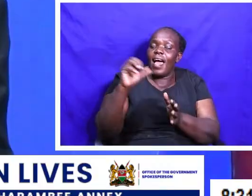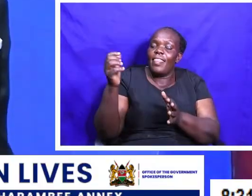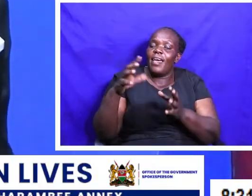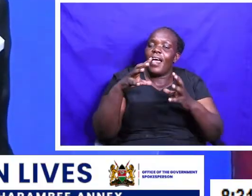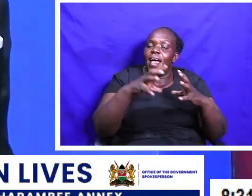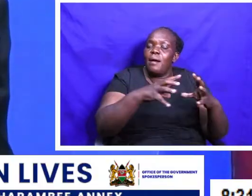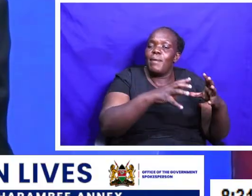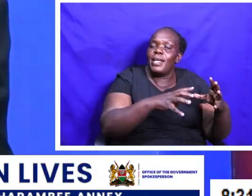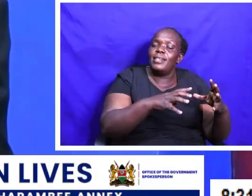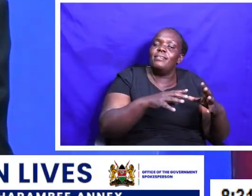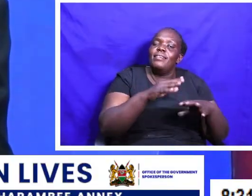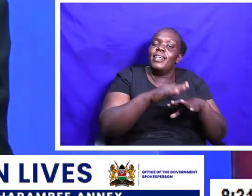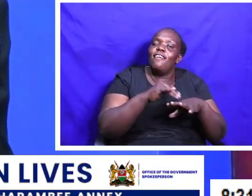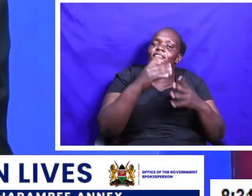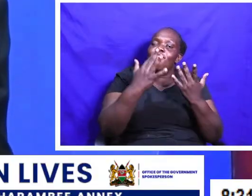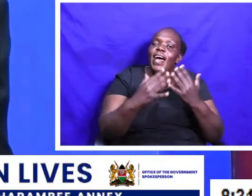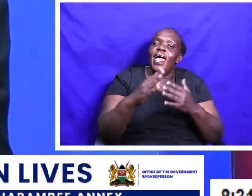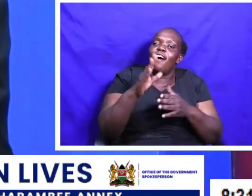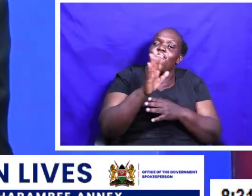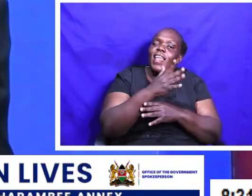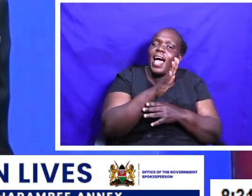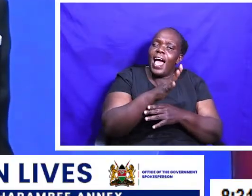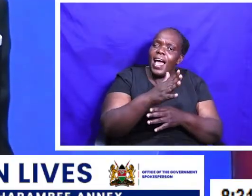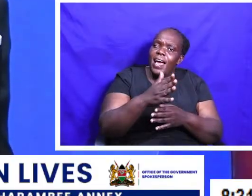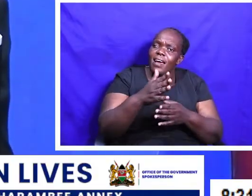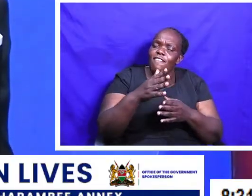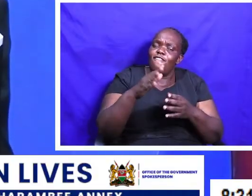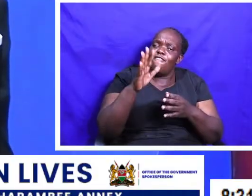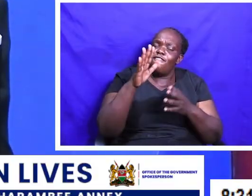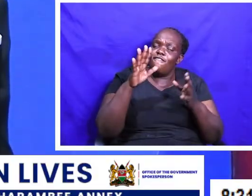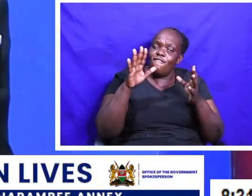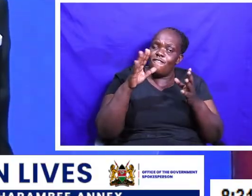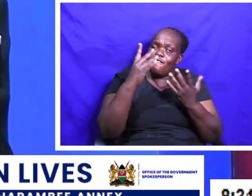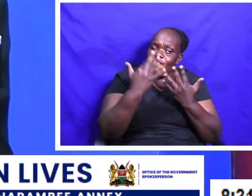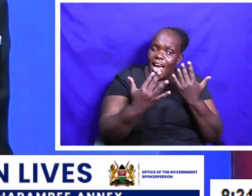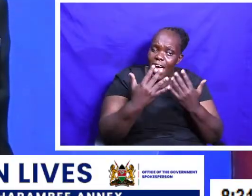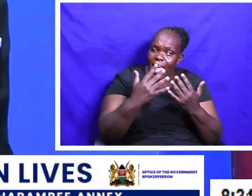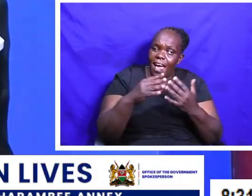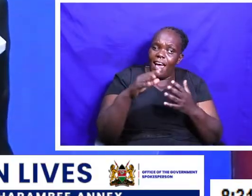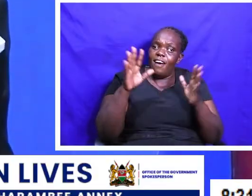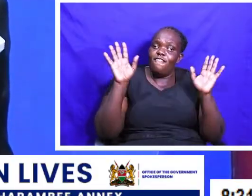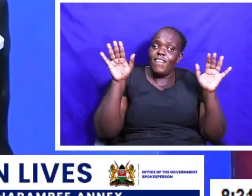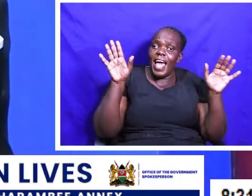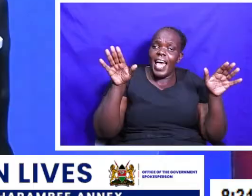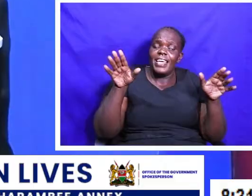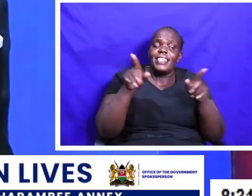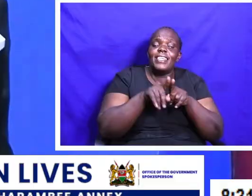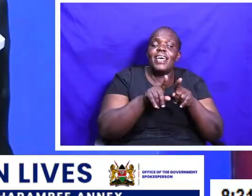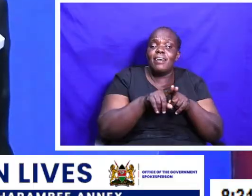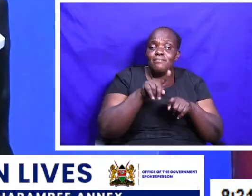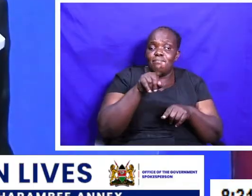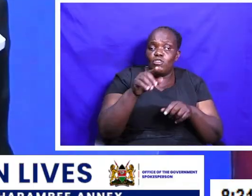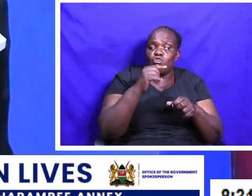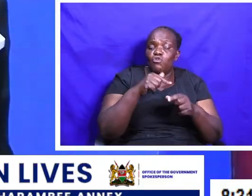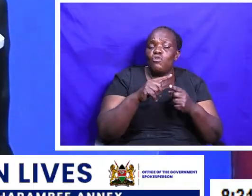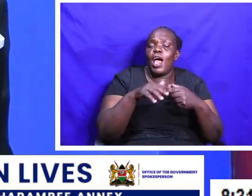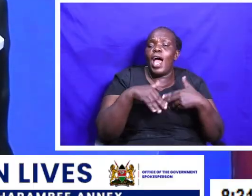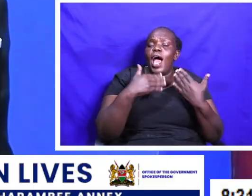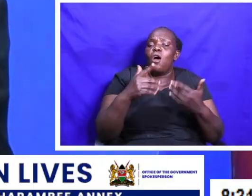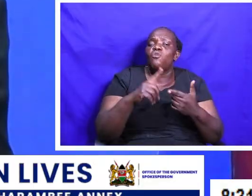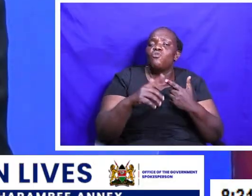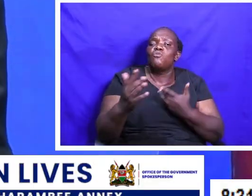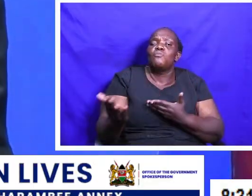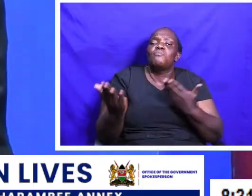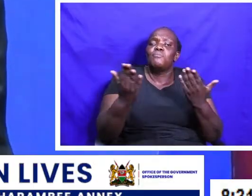another company called Fireflies. Okay. Now Fireflies are setting up a sports hub. Okay. The idea is to how